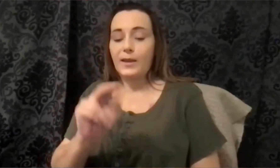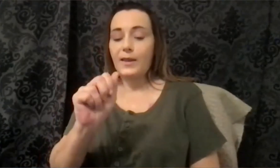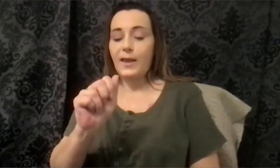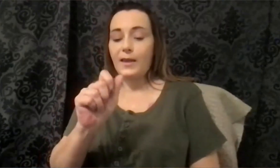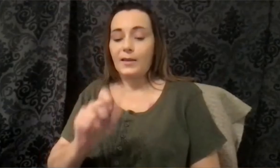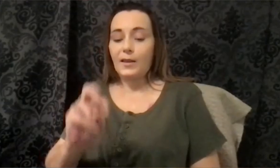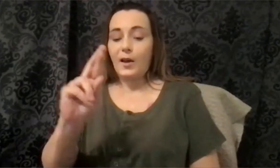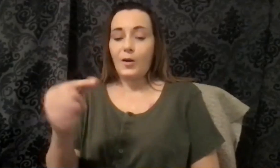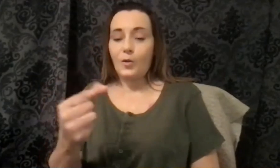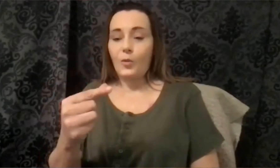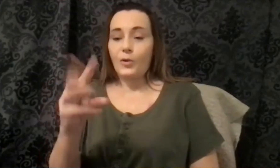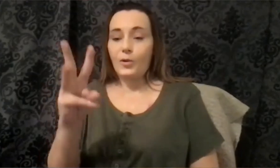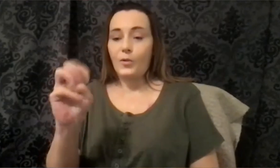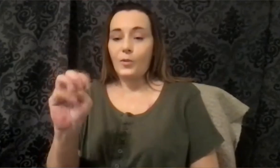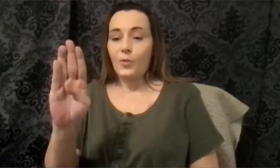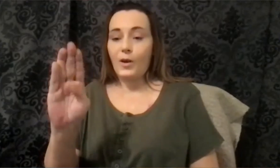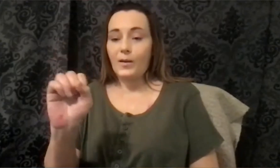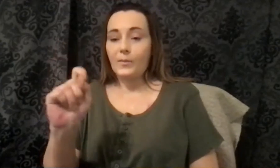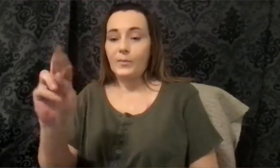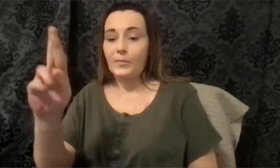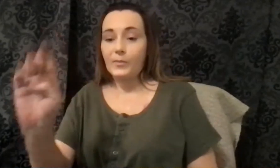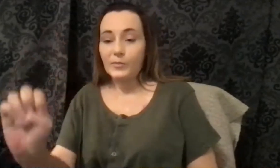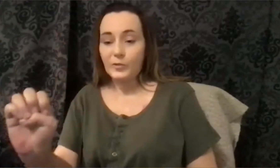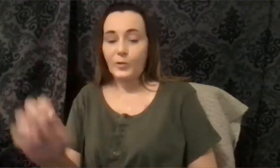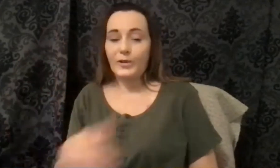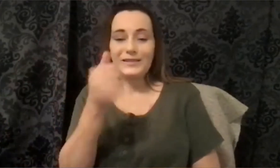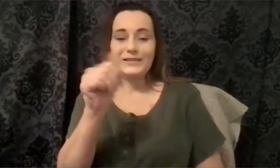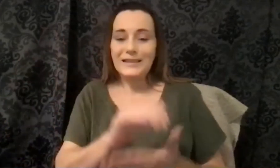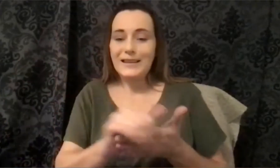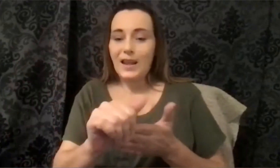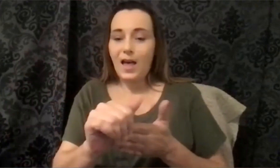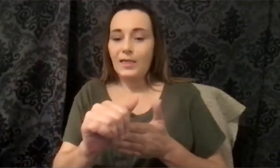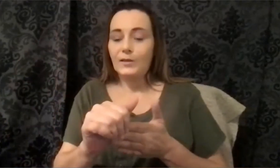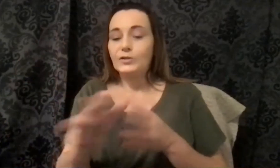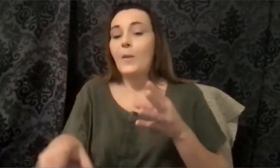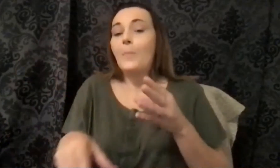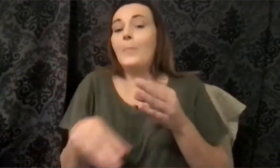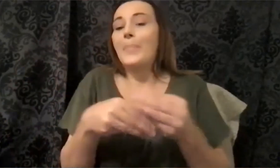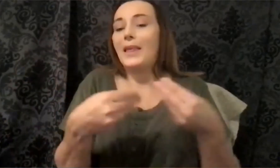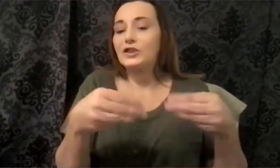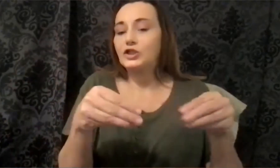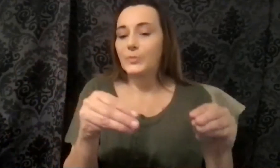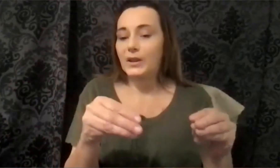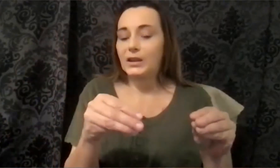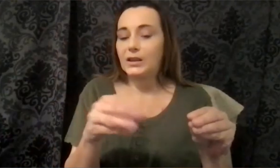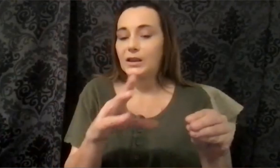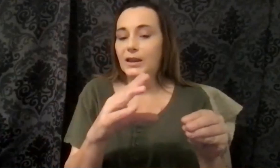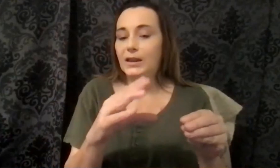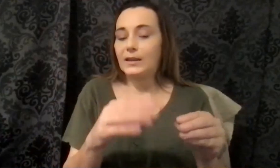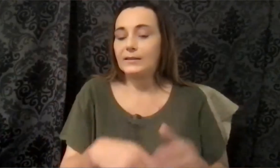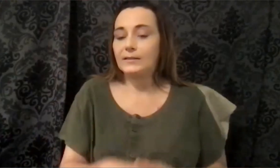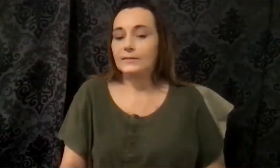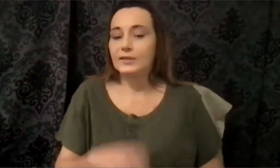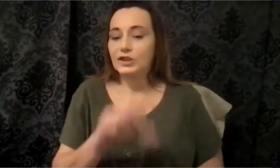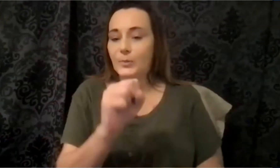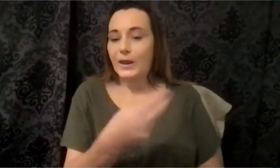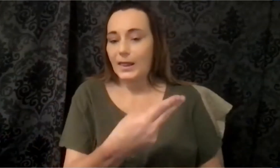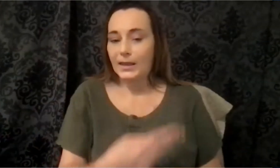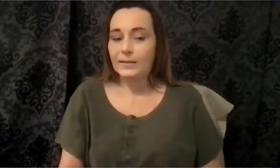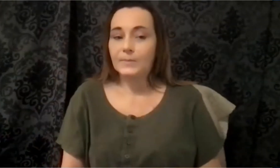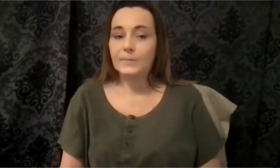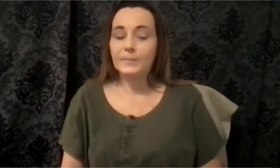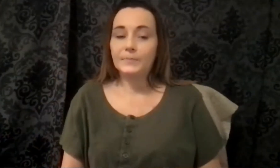www.na.org web store for $10 plus shipping and handling. The background